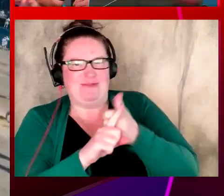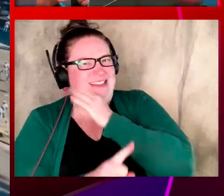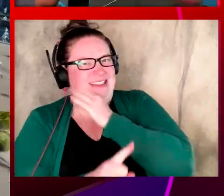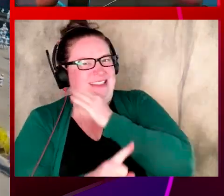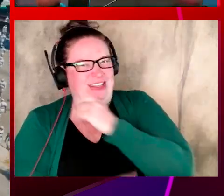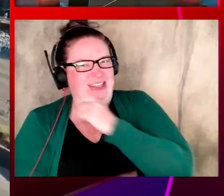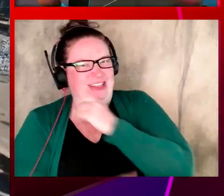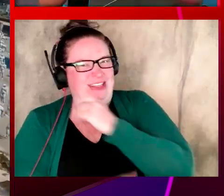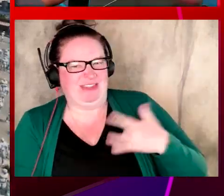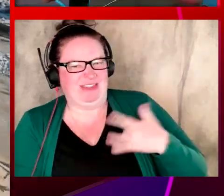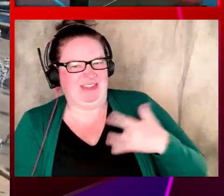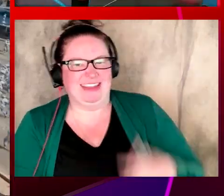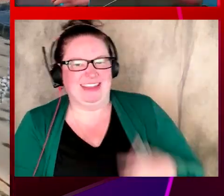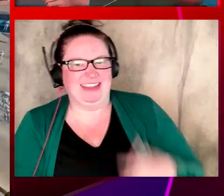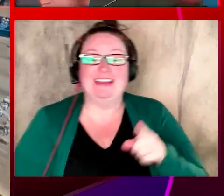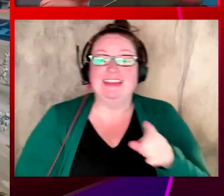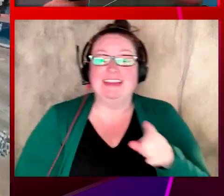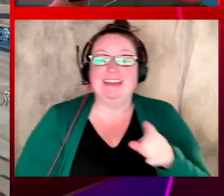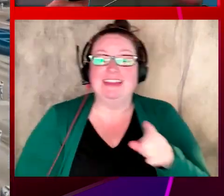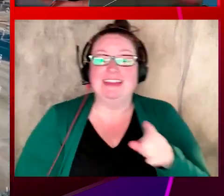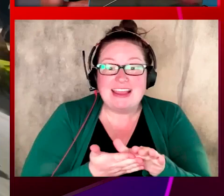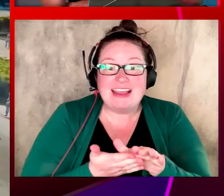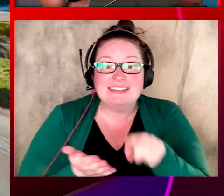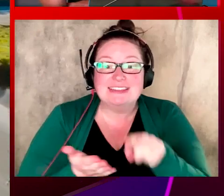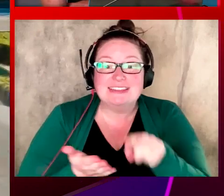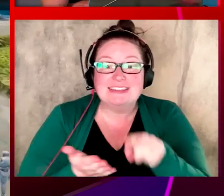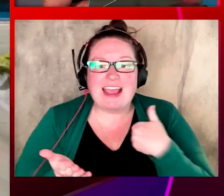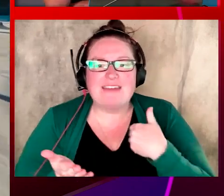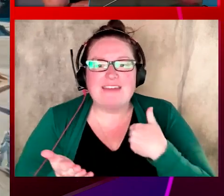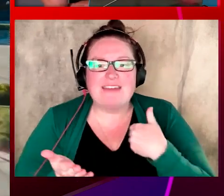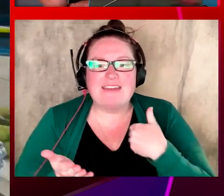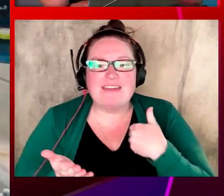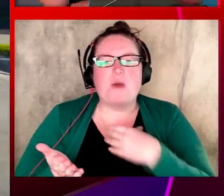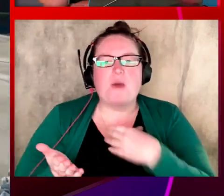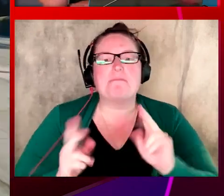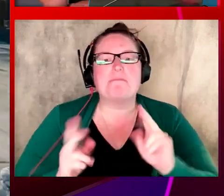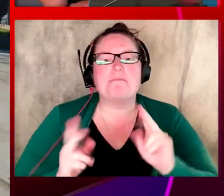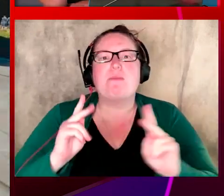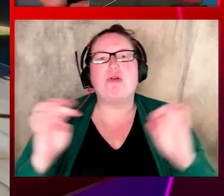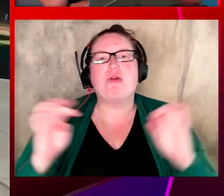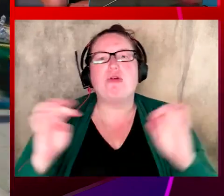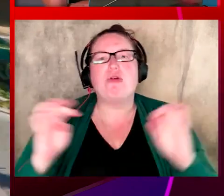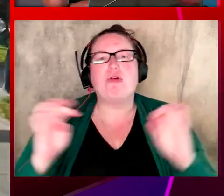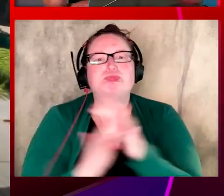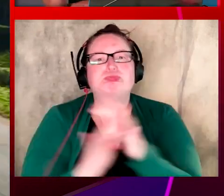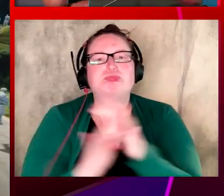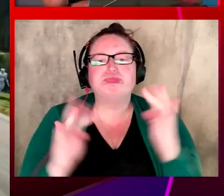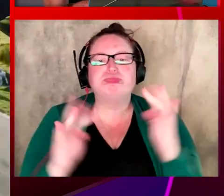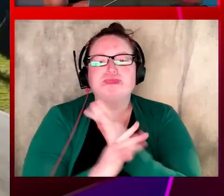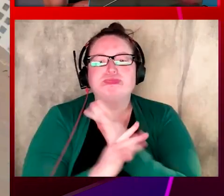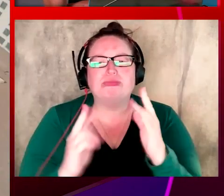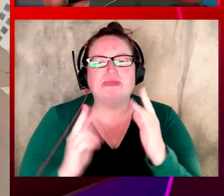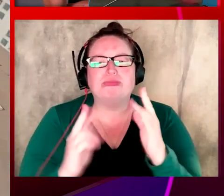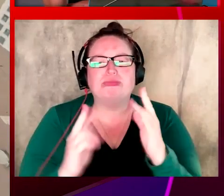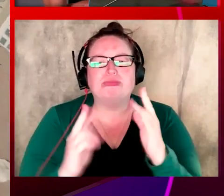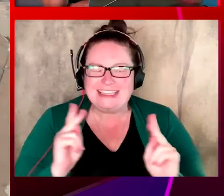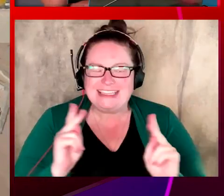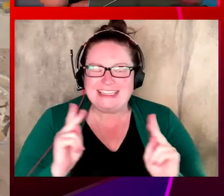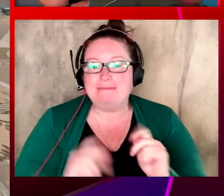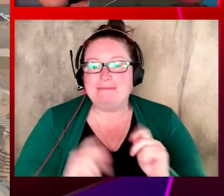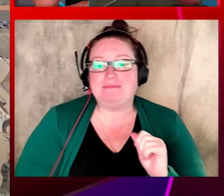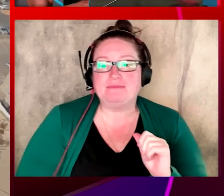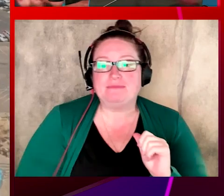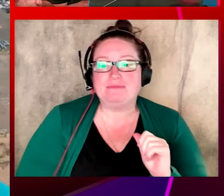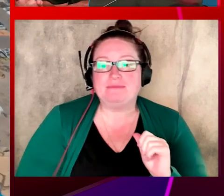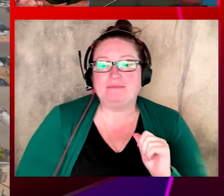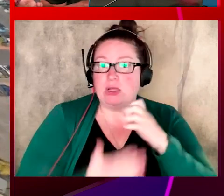see this nice photogrammetry. We have a lot of the white sort of entities, the people walking around the city. So just to sort of some perspective,